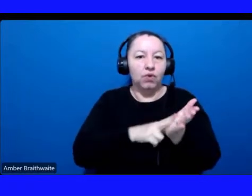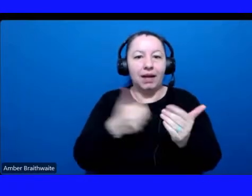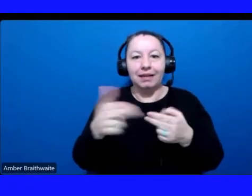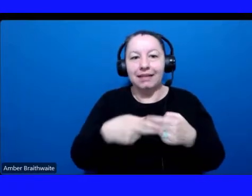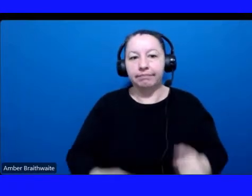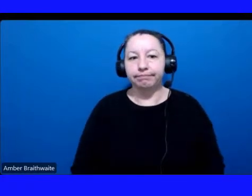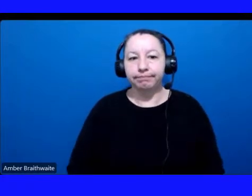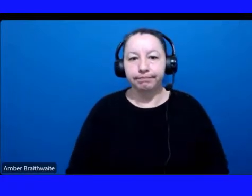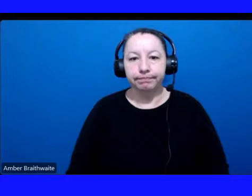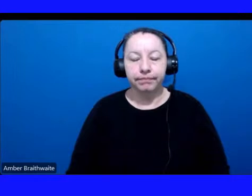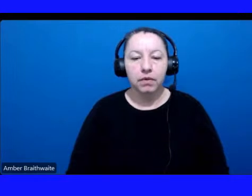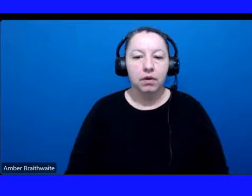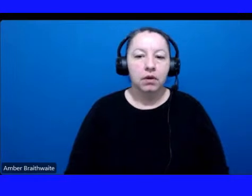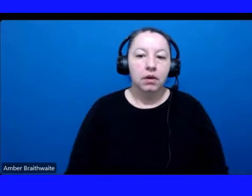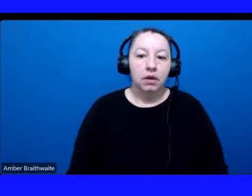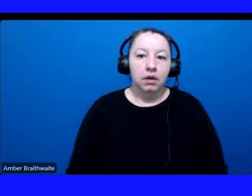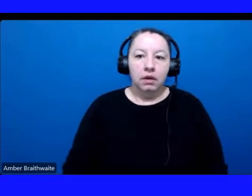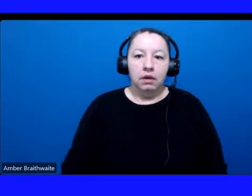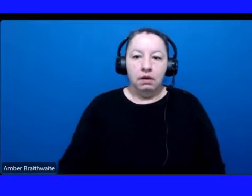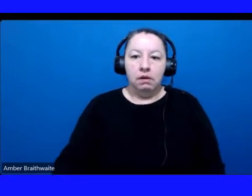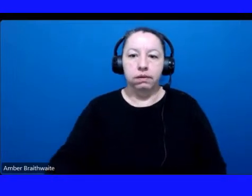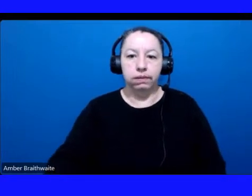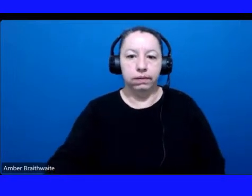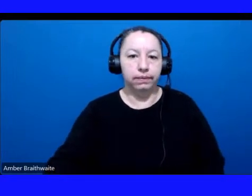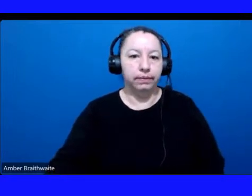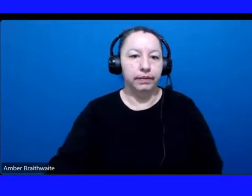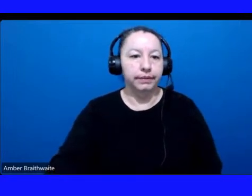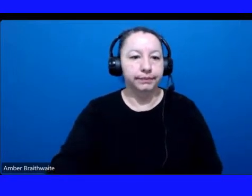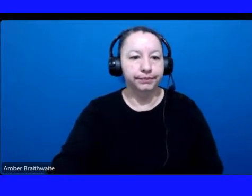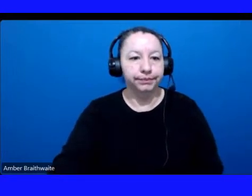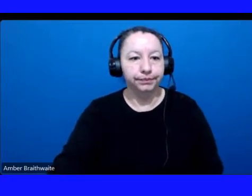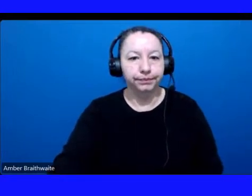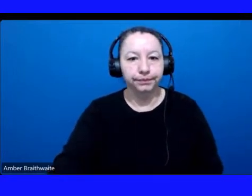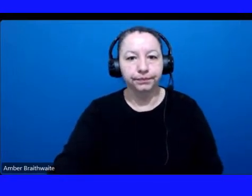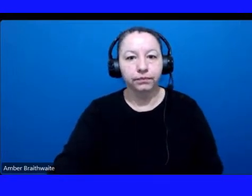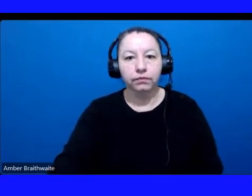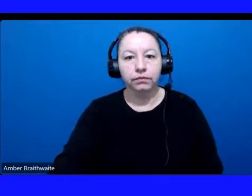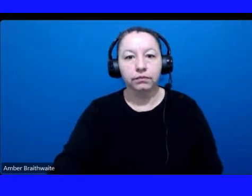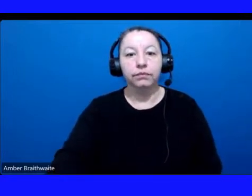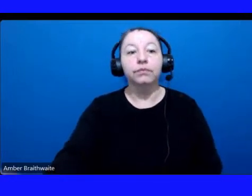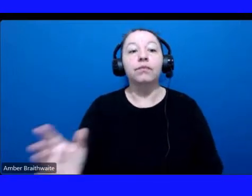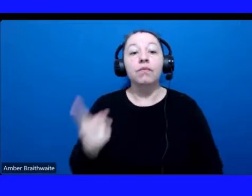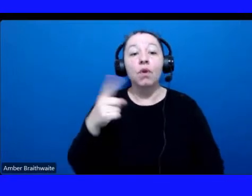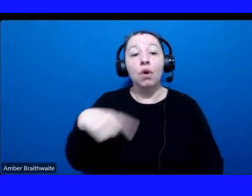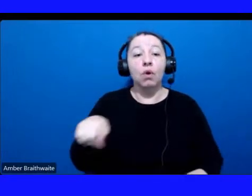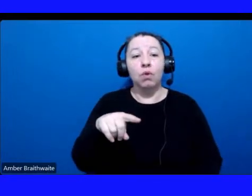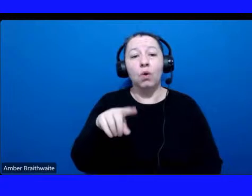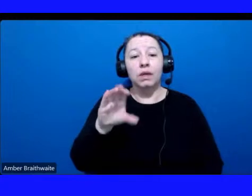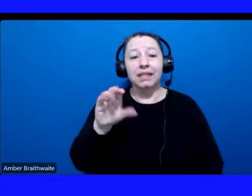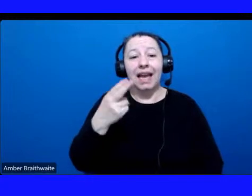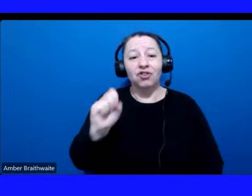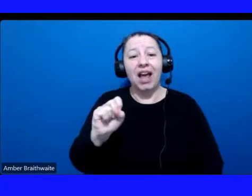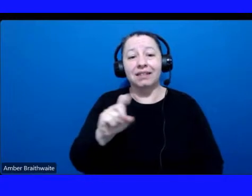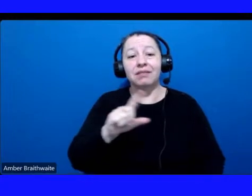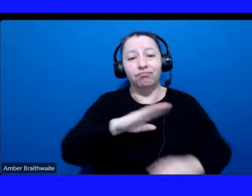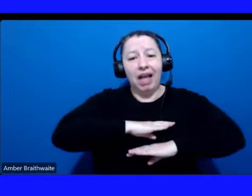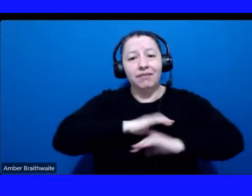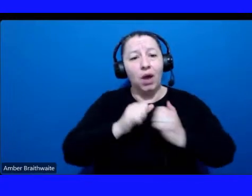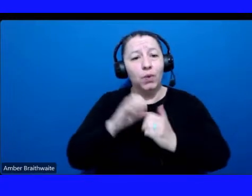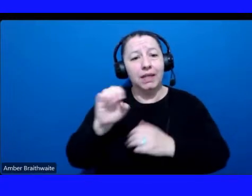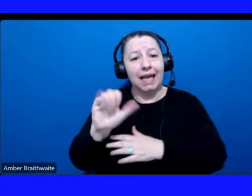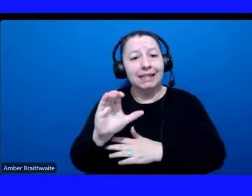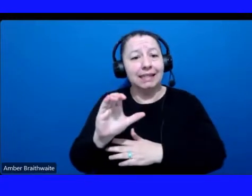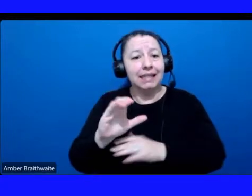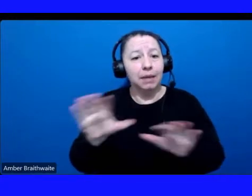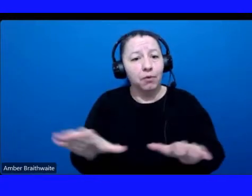we should not encounter those difficulties. As I mentioned, CHS is actually legally required to provide these services to individuals